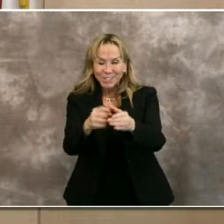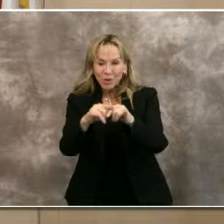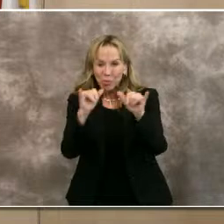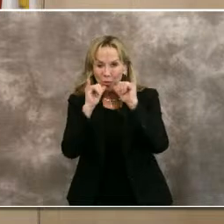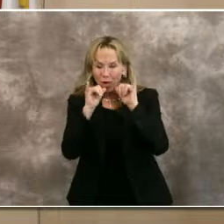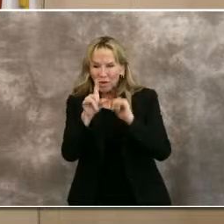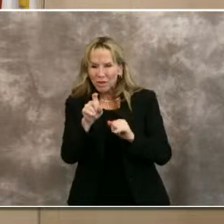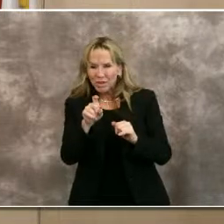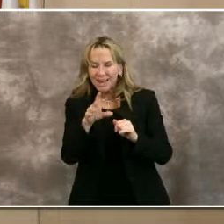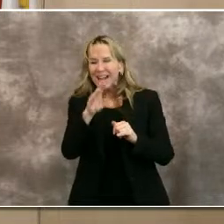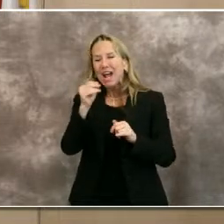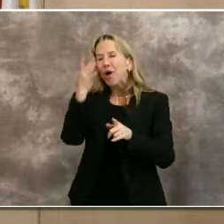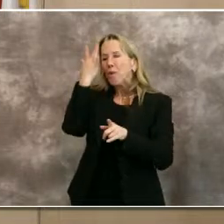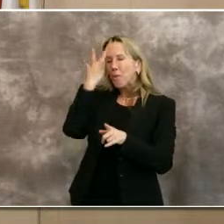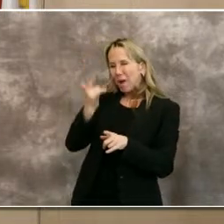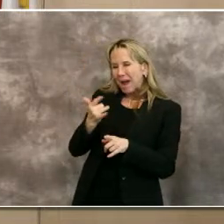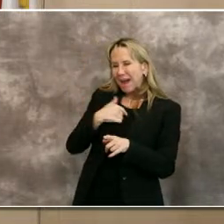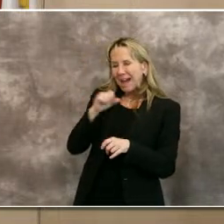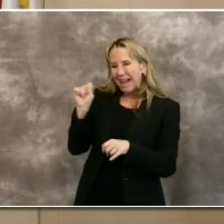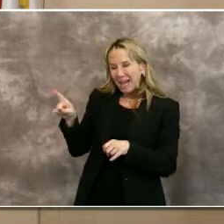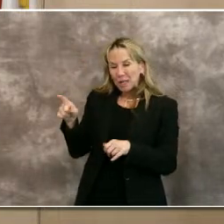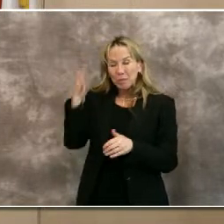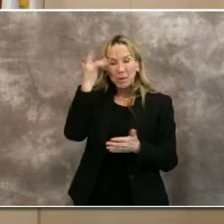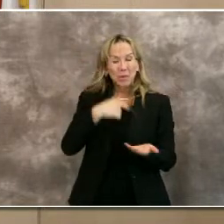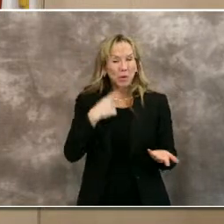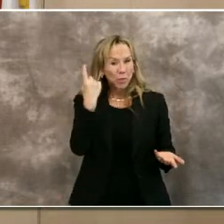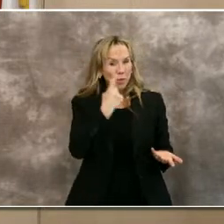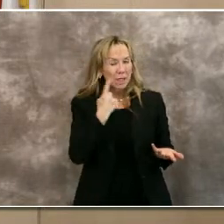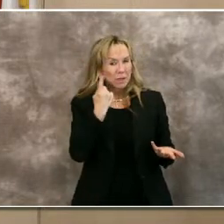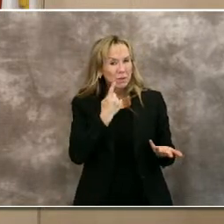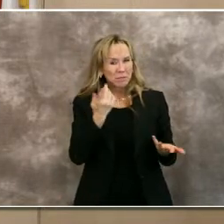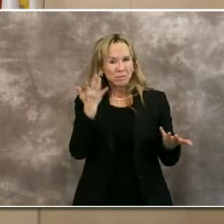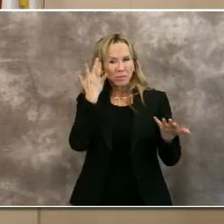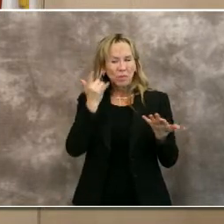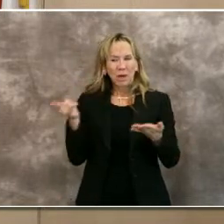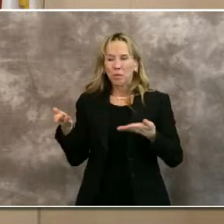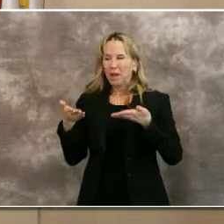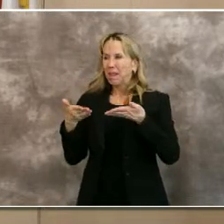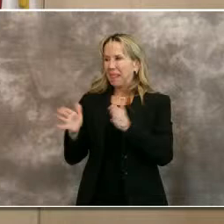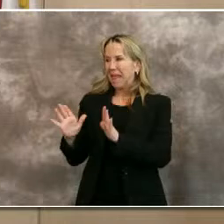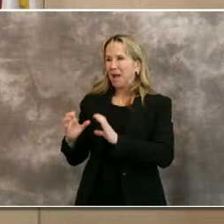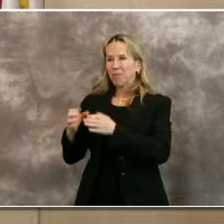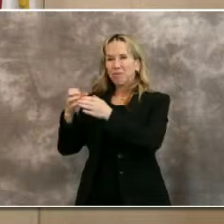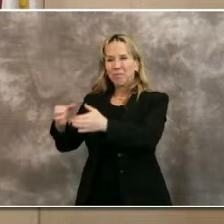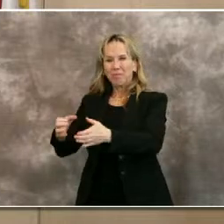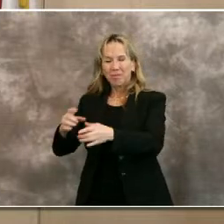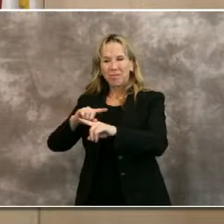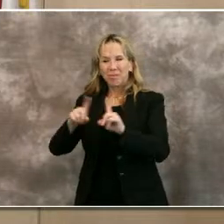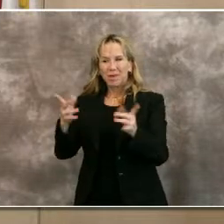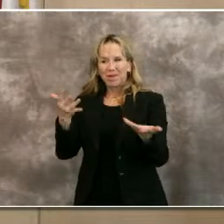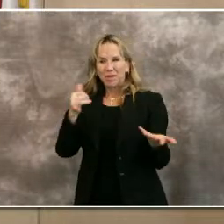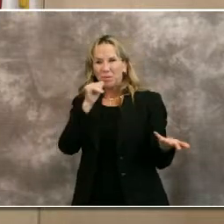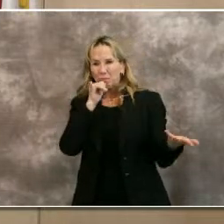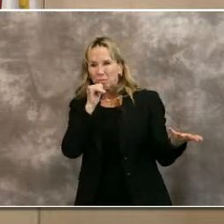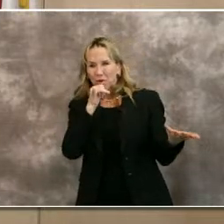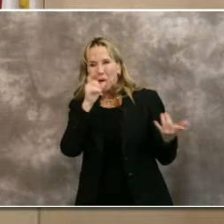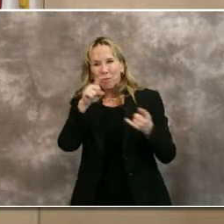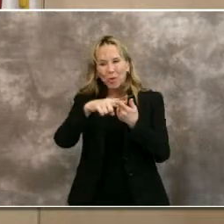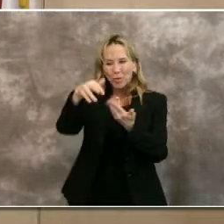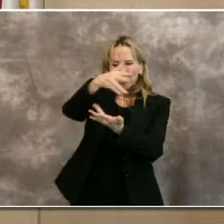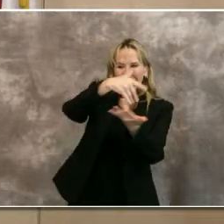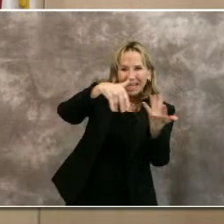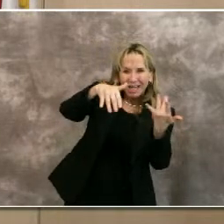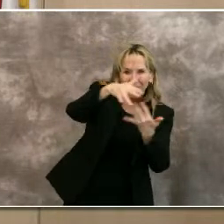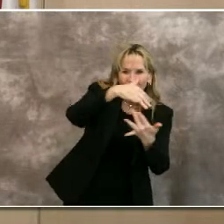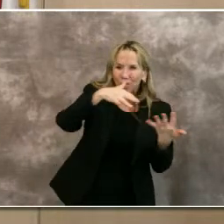And they're questioning that because they want to know why that would be allowed when the whole idea behind a bar is to mingle with